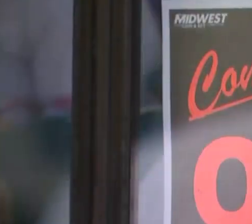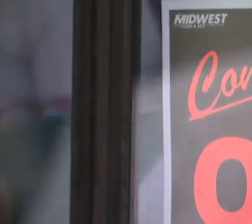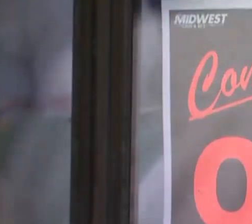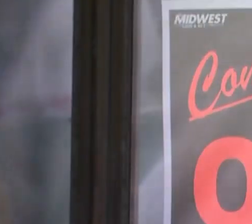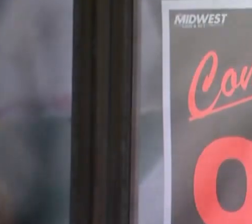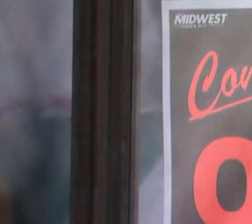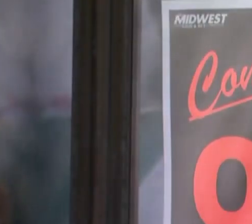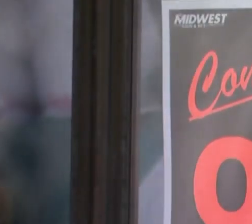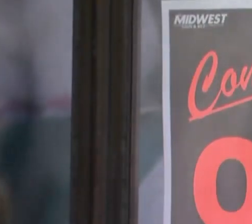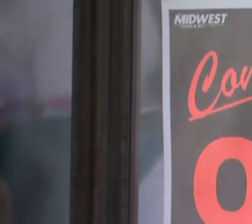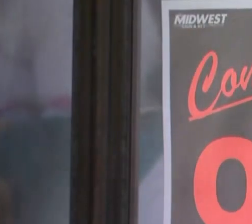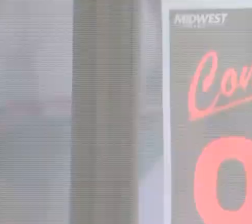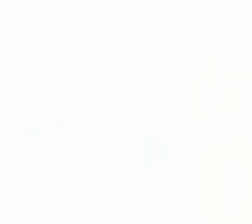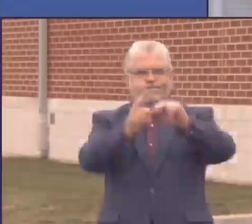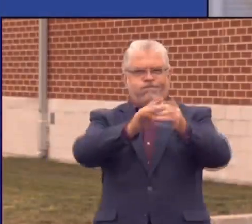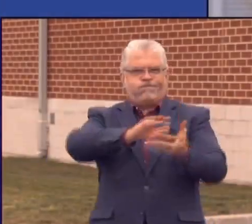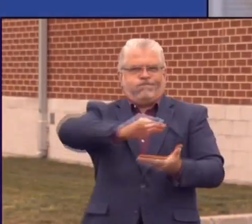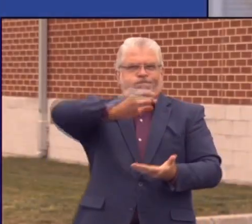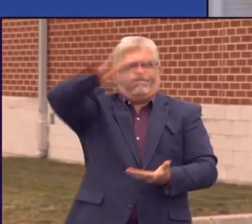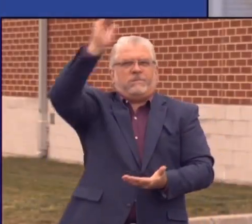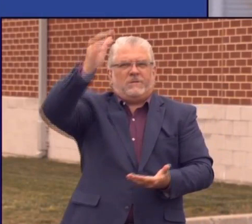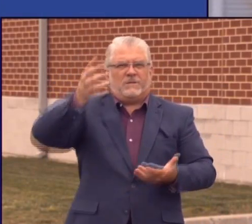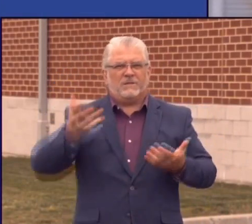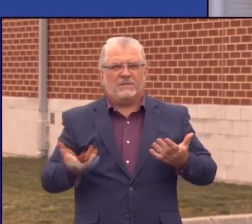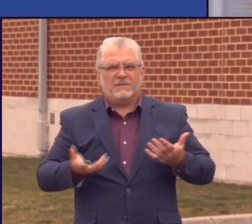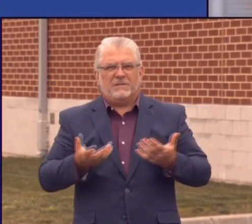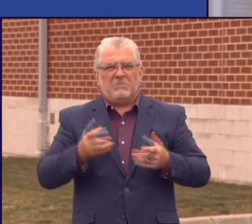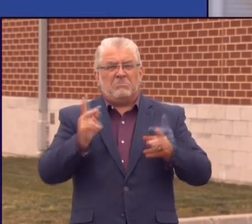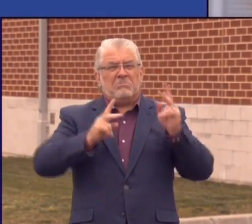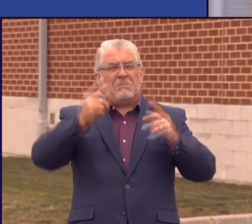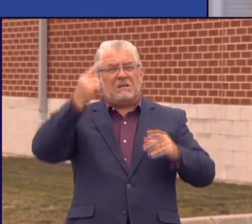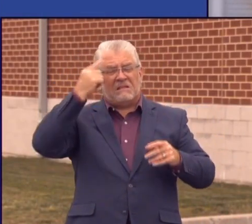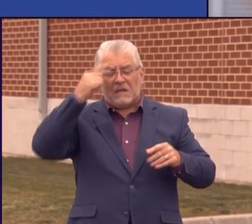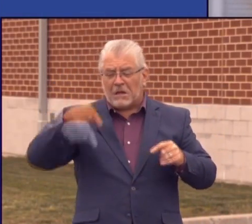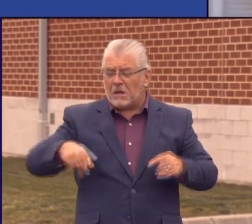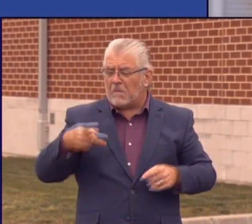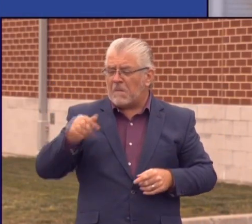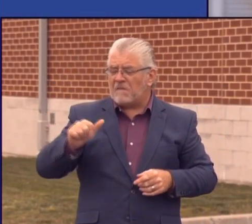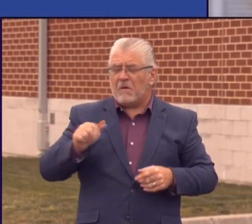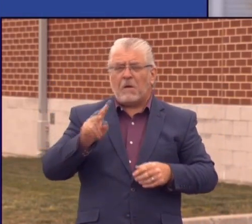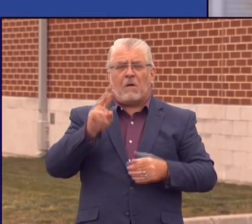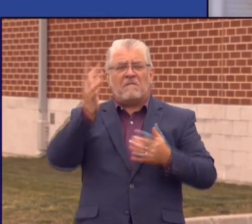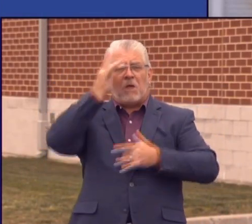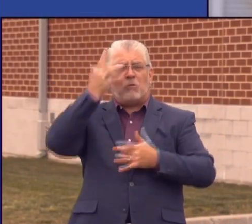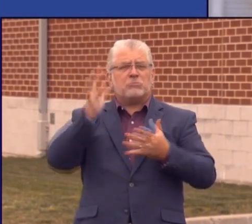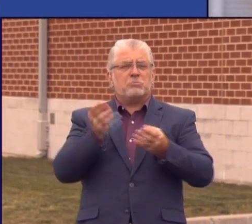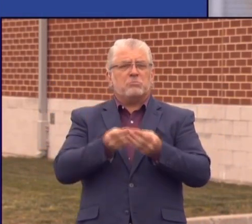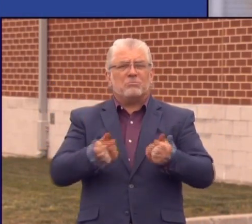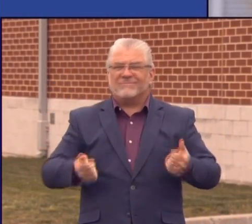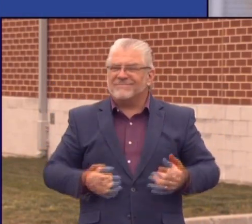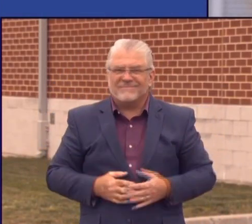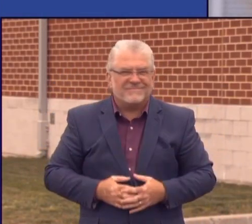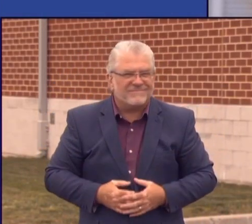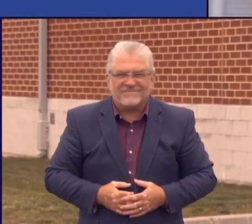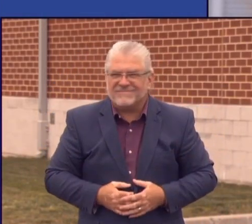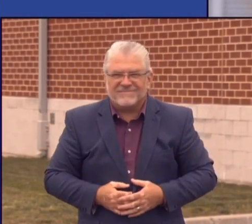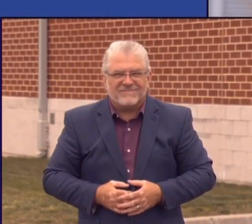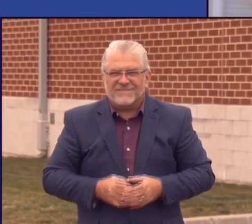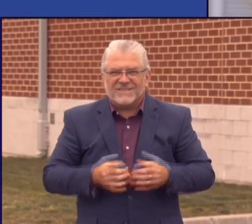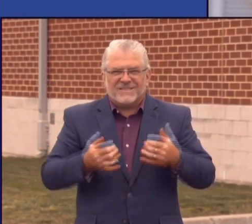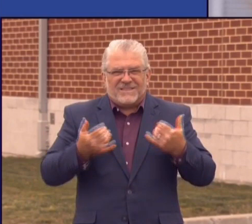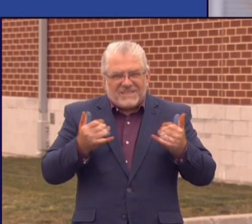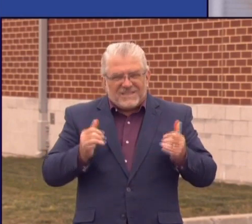harshly criticized the bill. If the members of the General Assembly want to live up to the duty of care entrusted to them by the